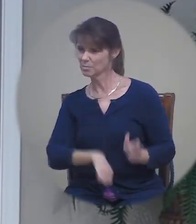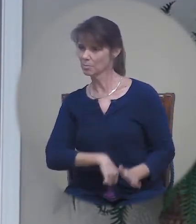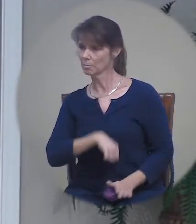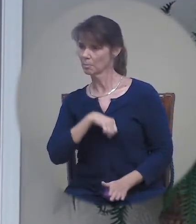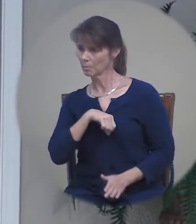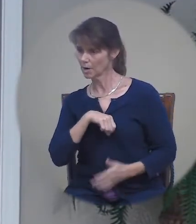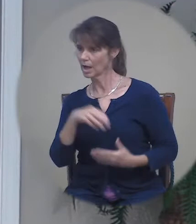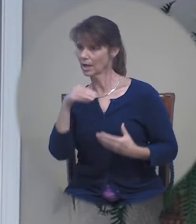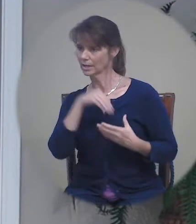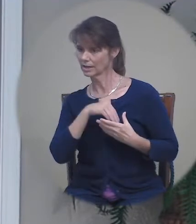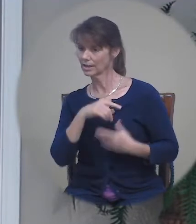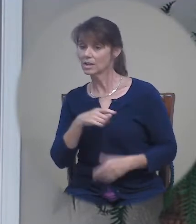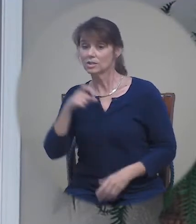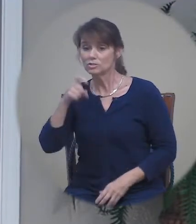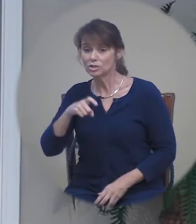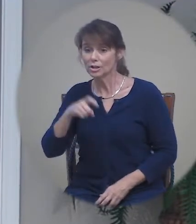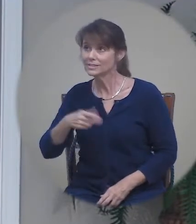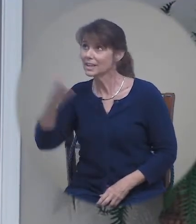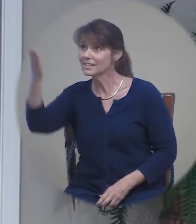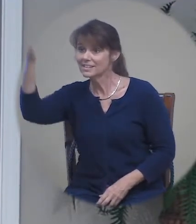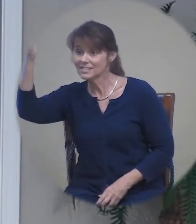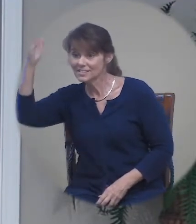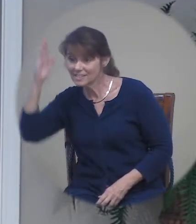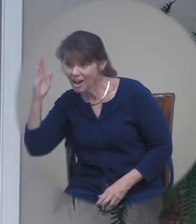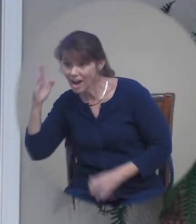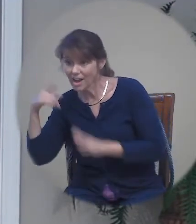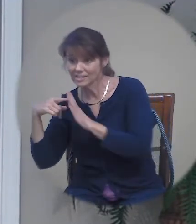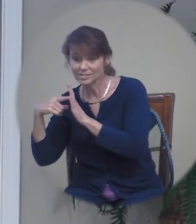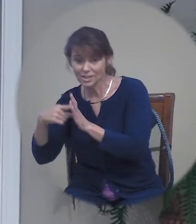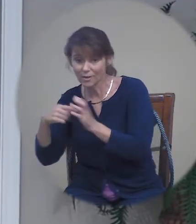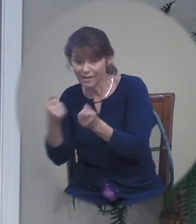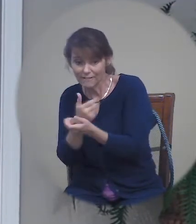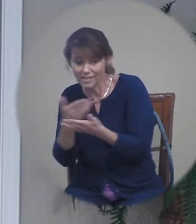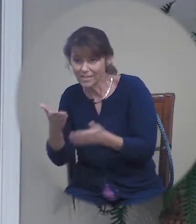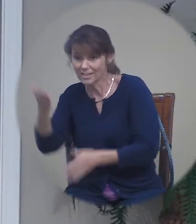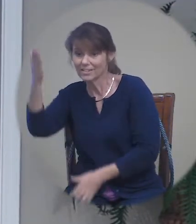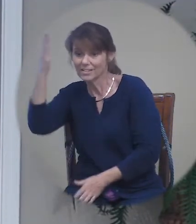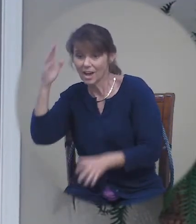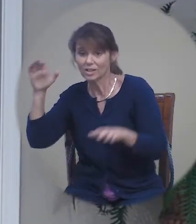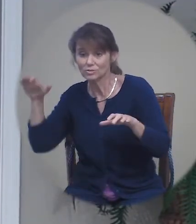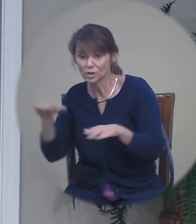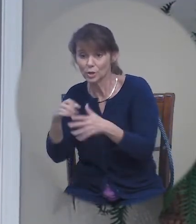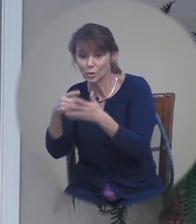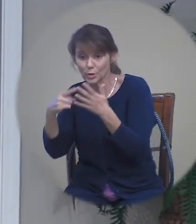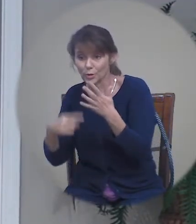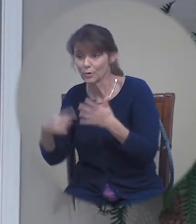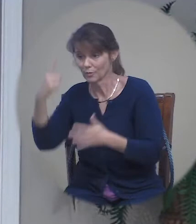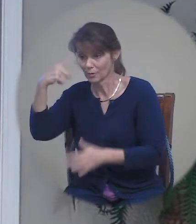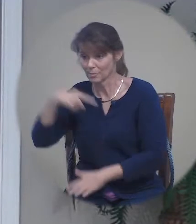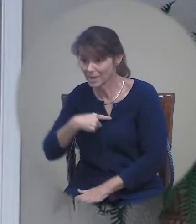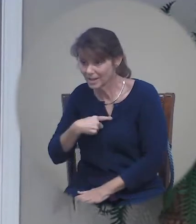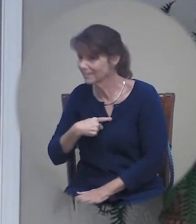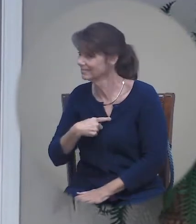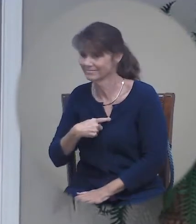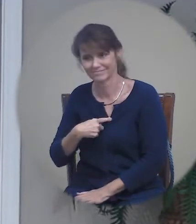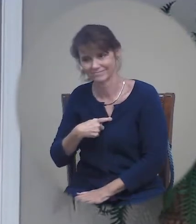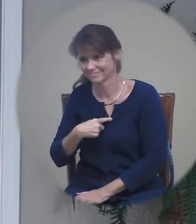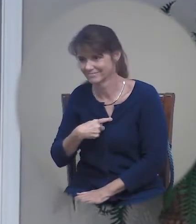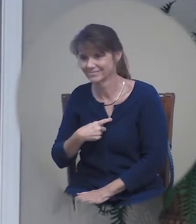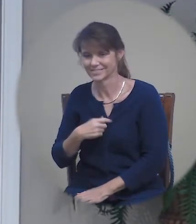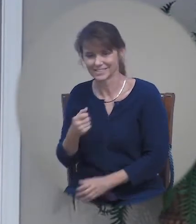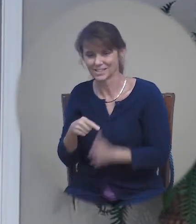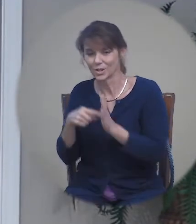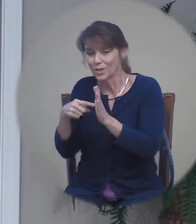what kind of drove him. So it was a test, and at this moment in time, this very moment, it was a failure on